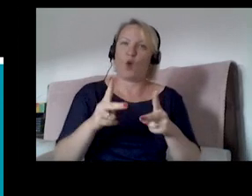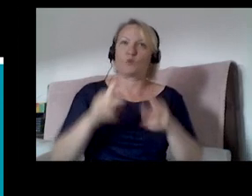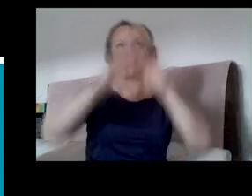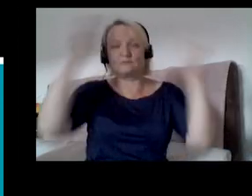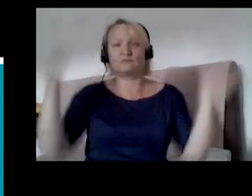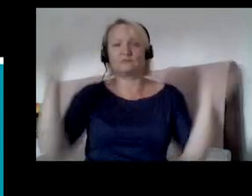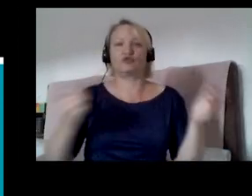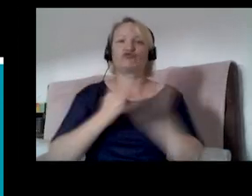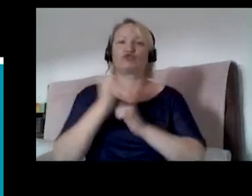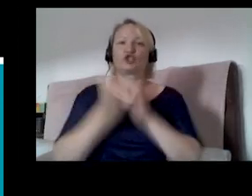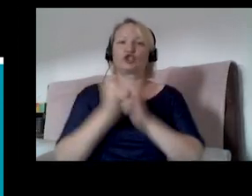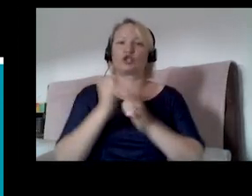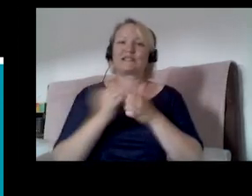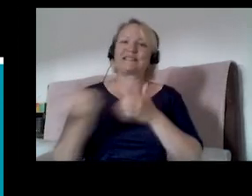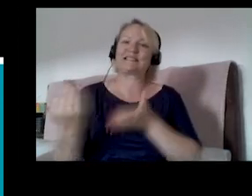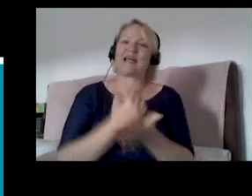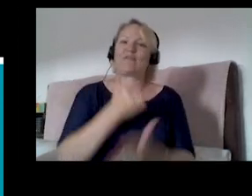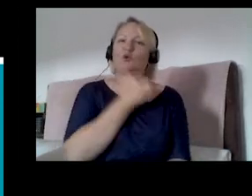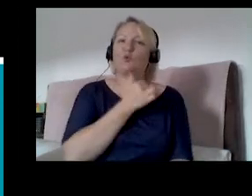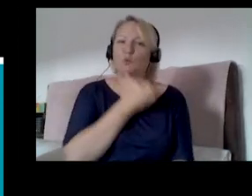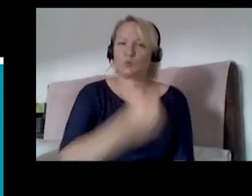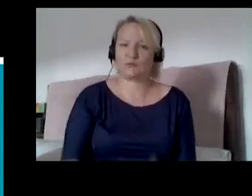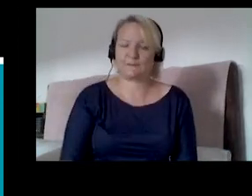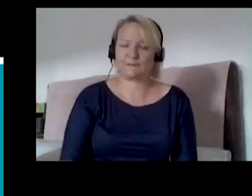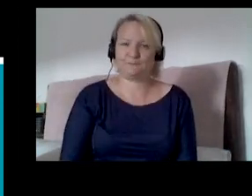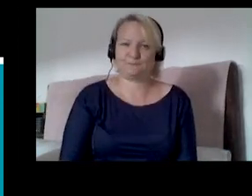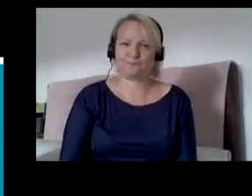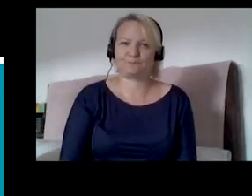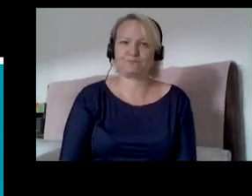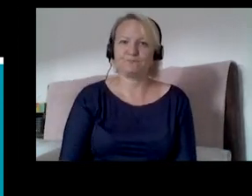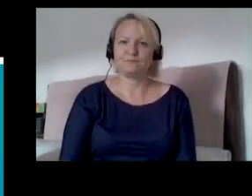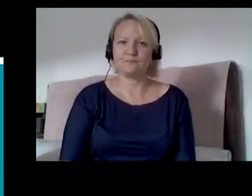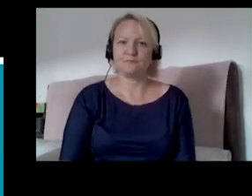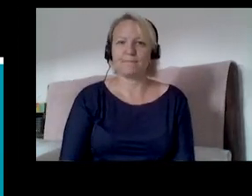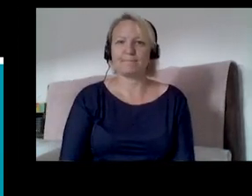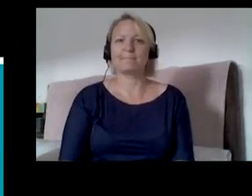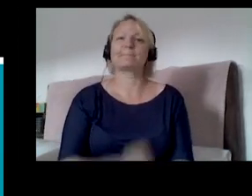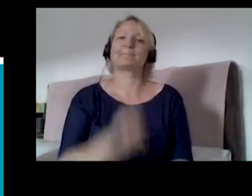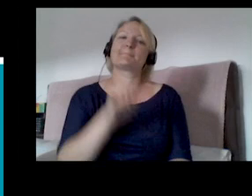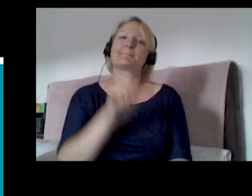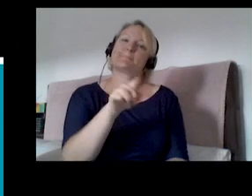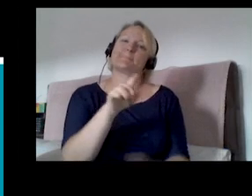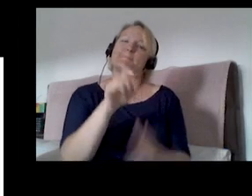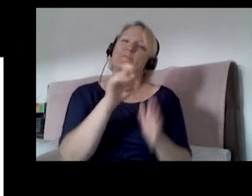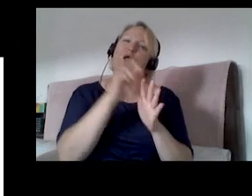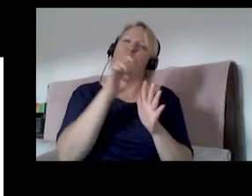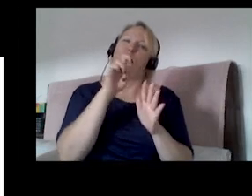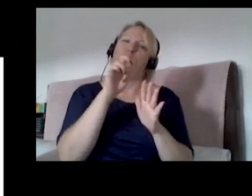make sure that the new road and its infrastructure are safe and ready to use.